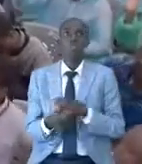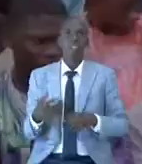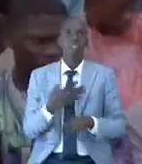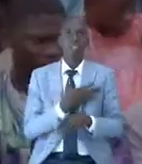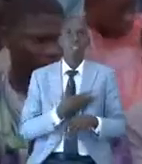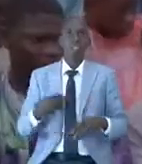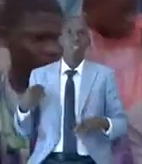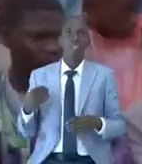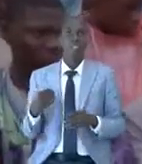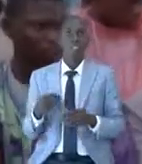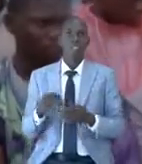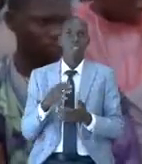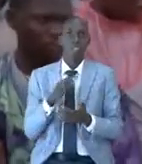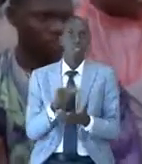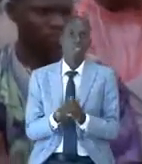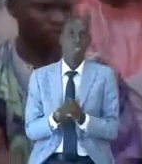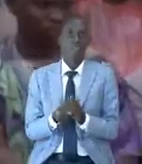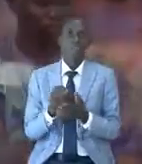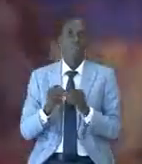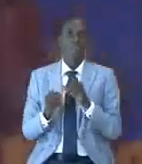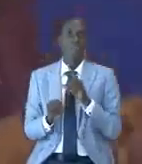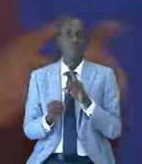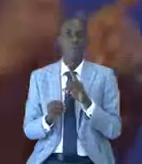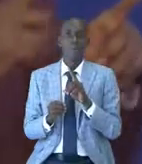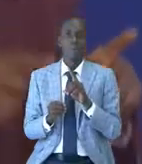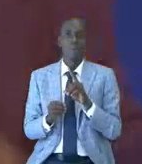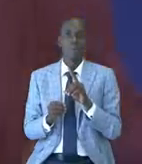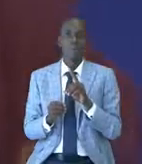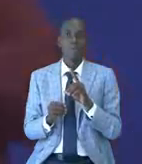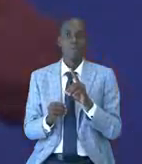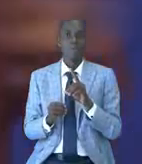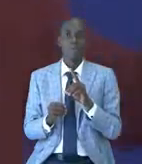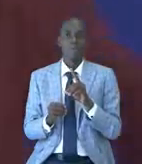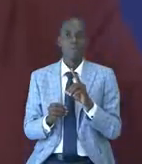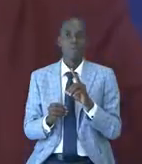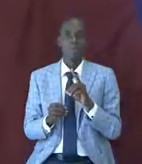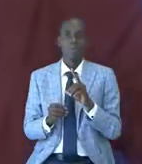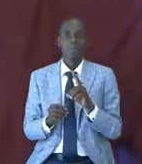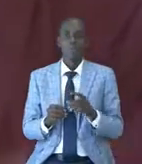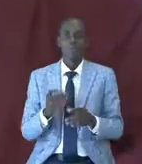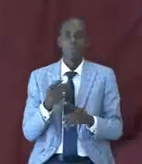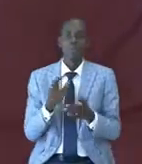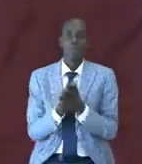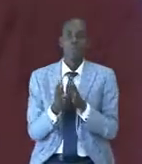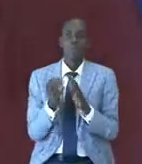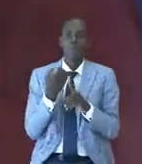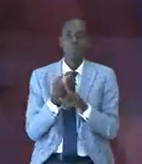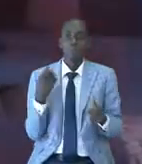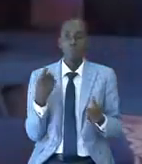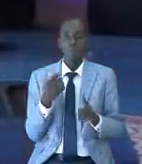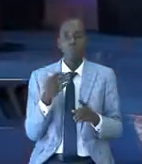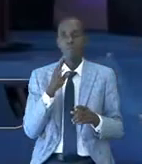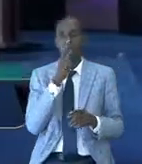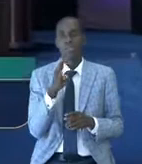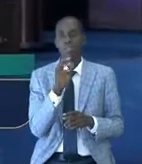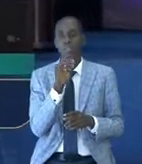happen. Number one, change from victim to victor. From a victim, you know, I'm